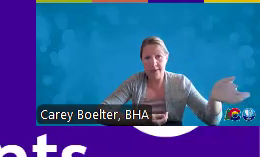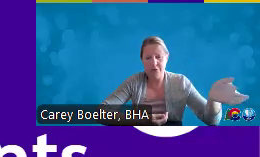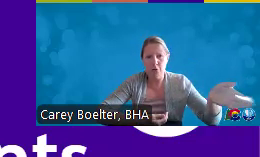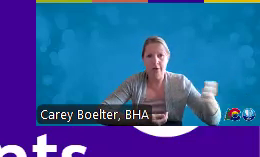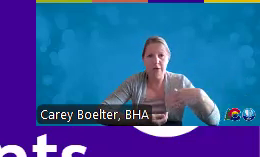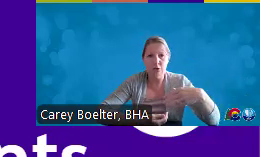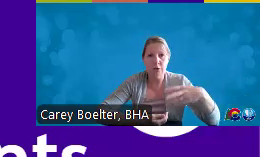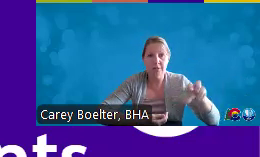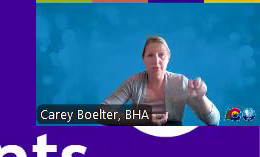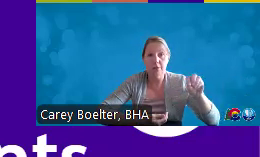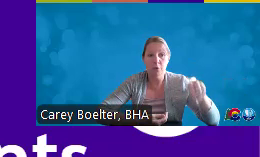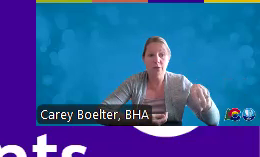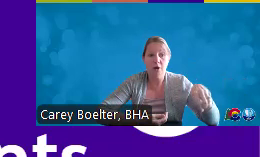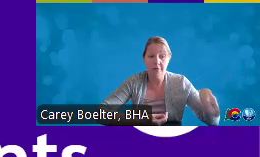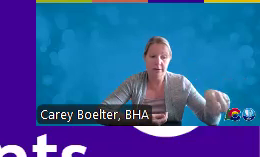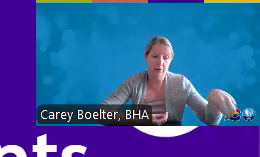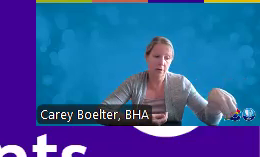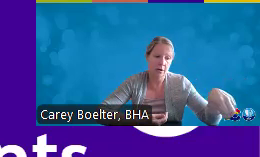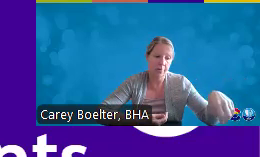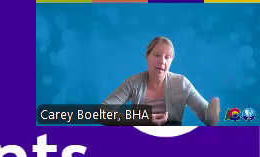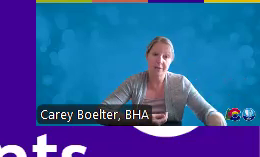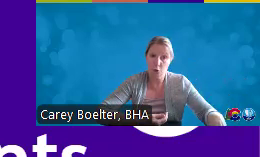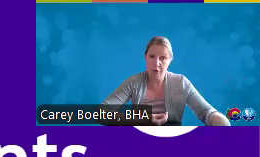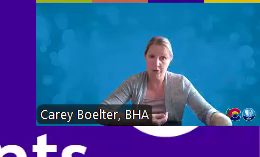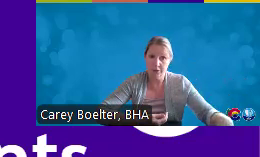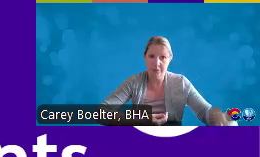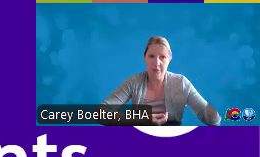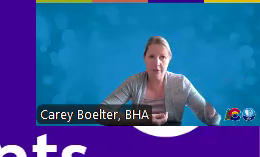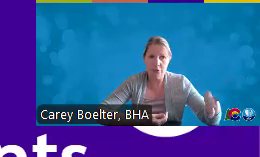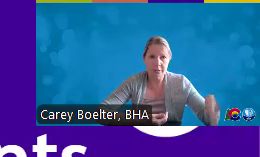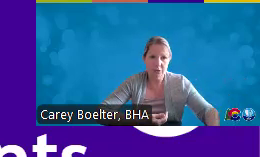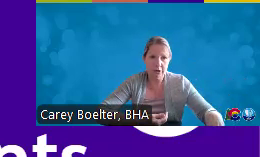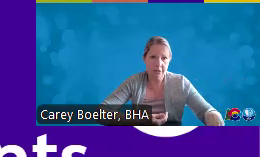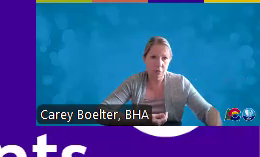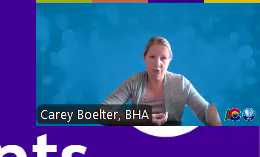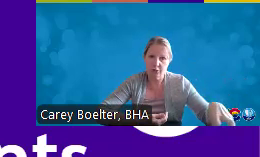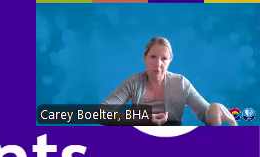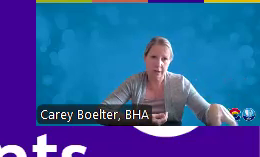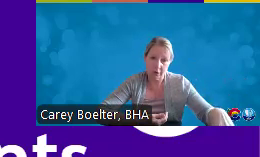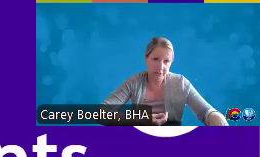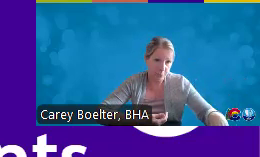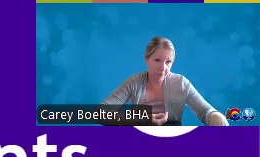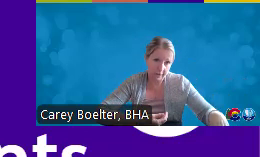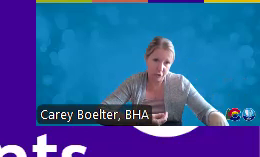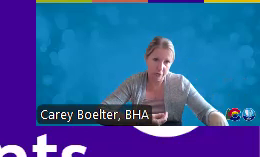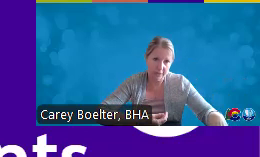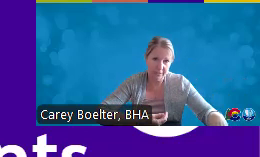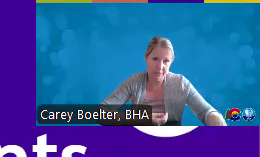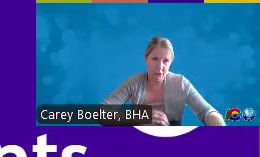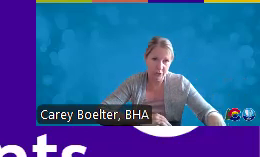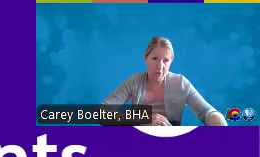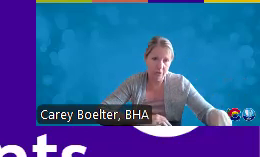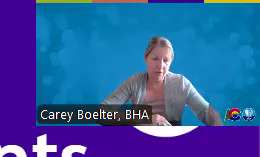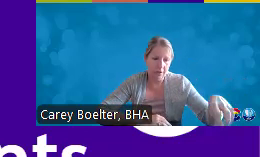professionals. And so I've included some of the most often asked questions. So I started here with just what that crisis professional,